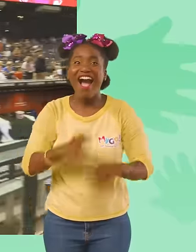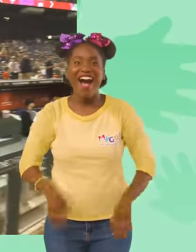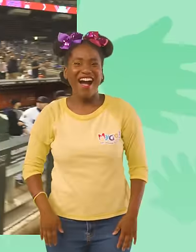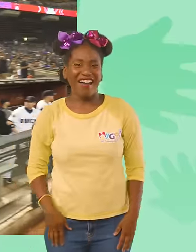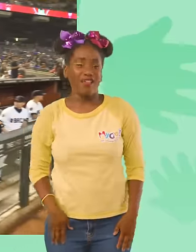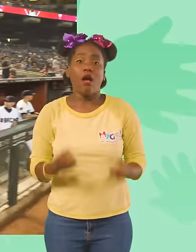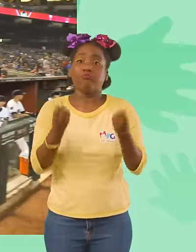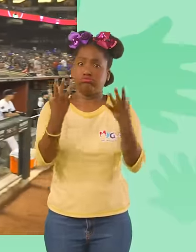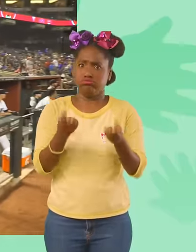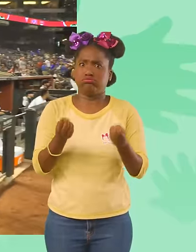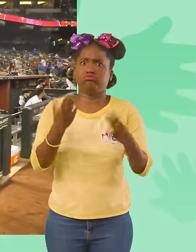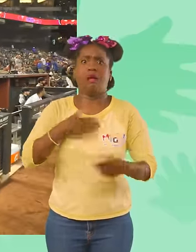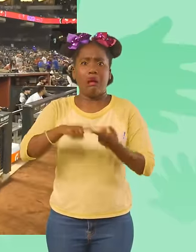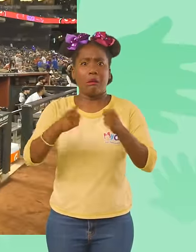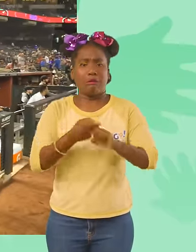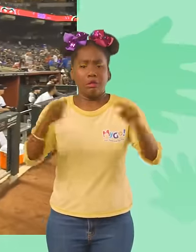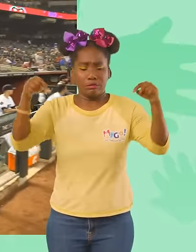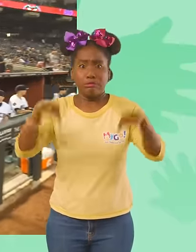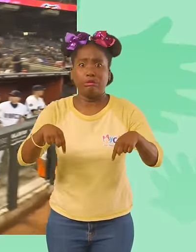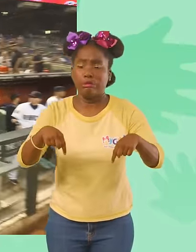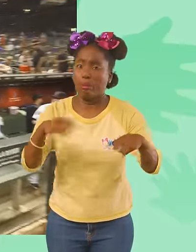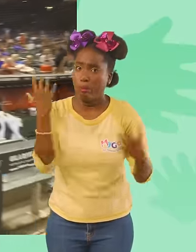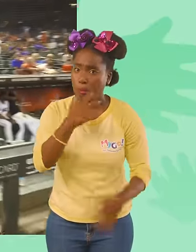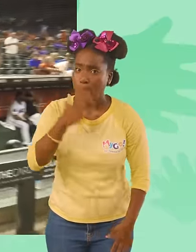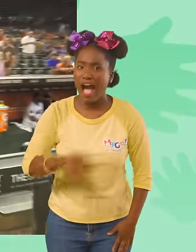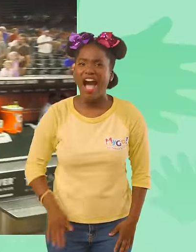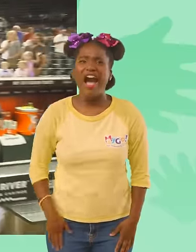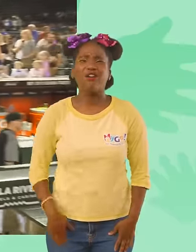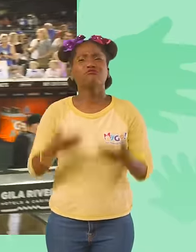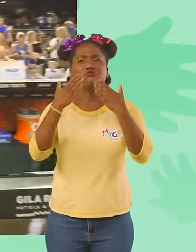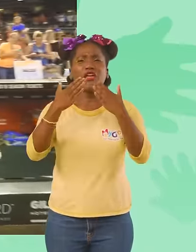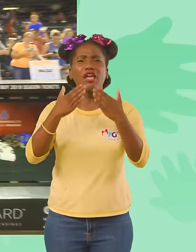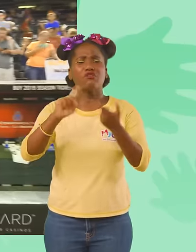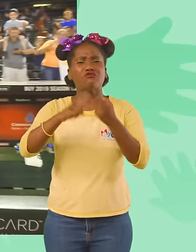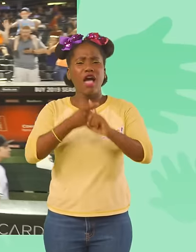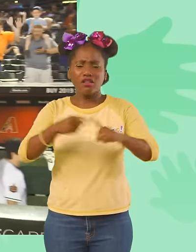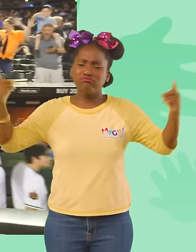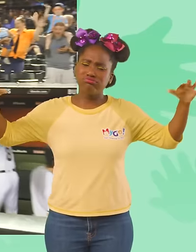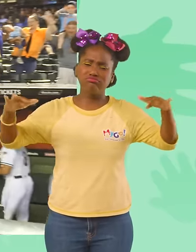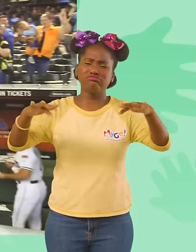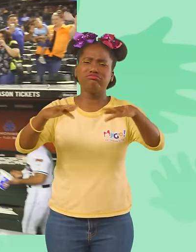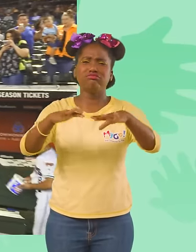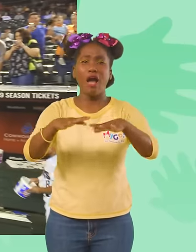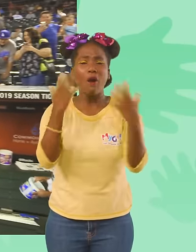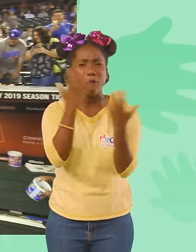Whoa, a bunch of my friends. Wow, they're all so nice for coming. Hello!